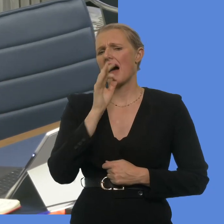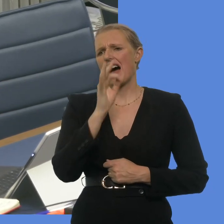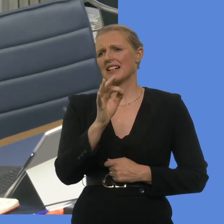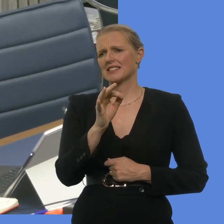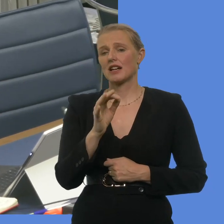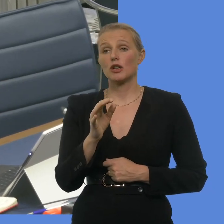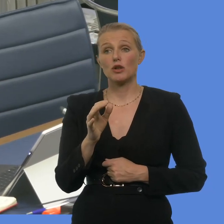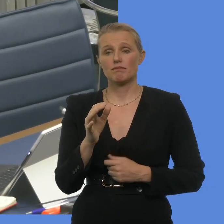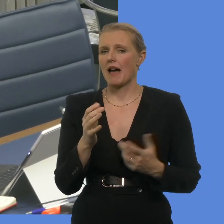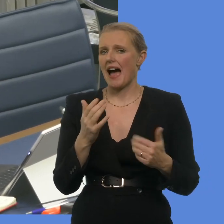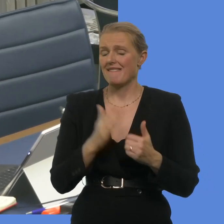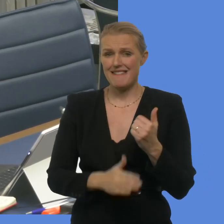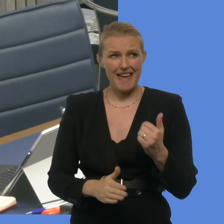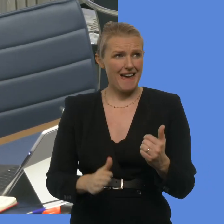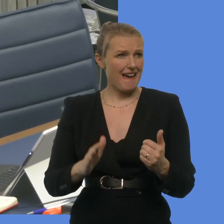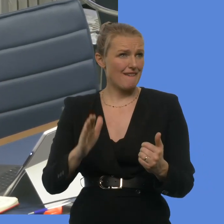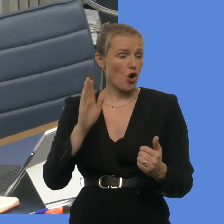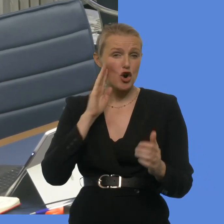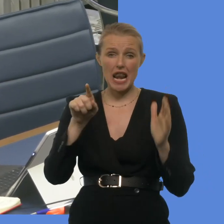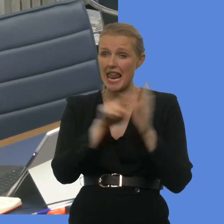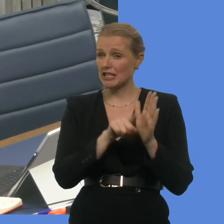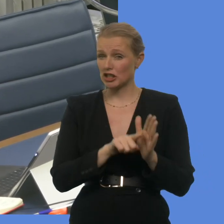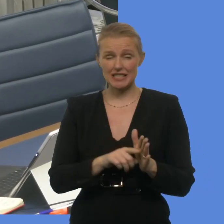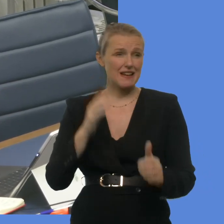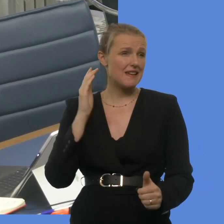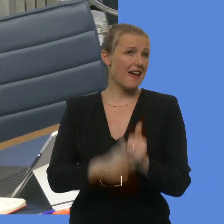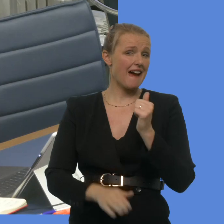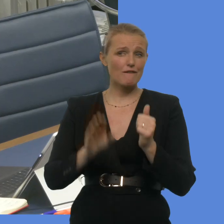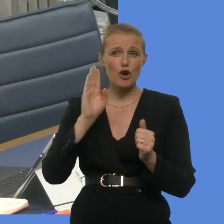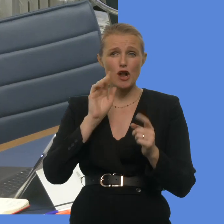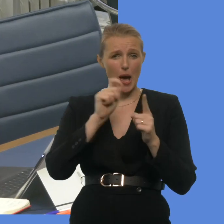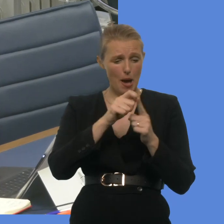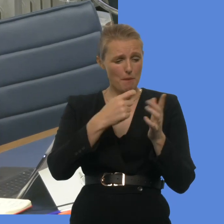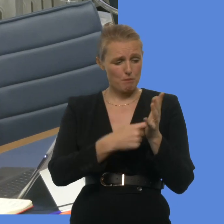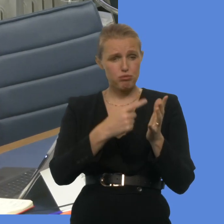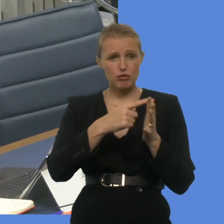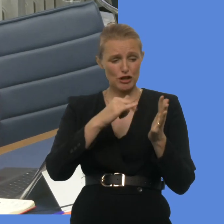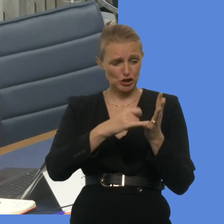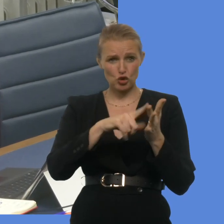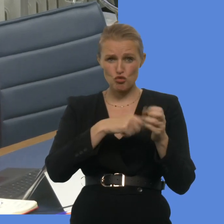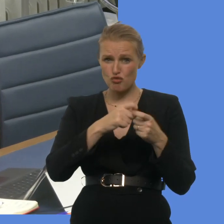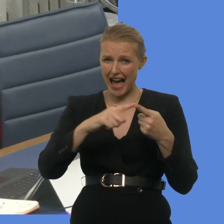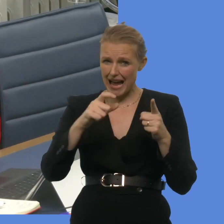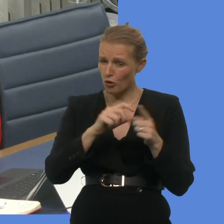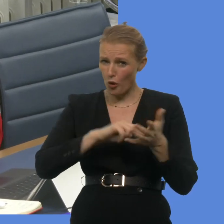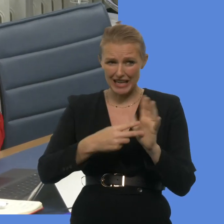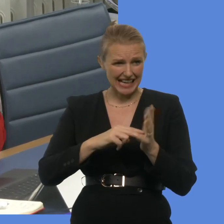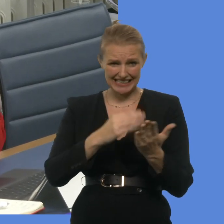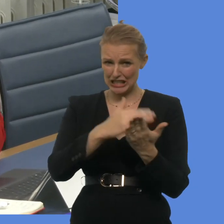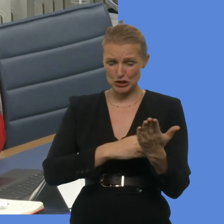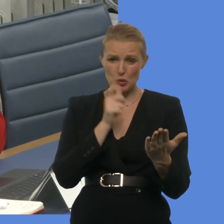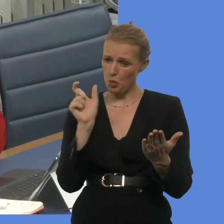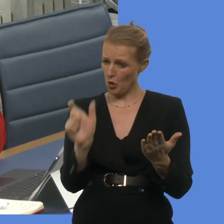anywhere else, because I have never heard of this used in legislation in my time here, prescribed organisations is used by anybody else? I looked back